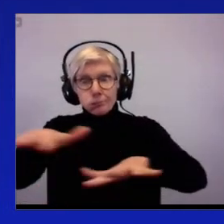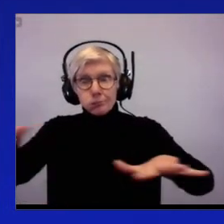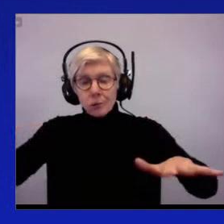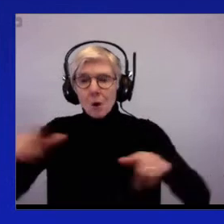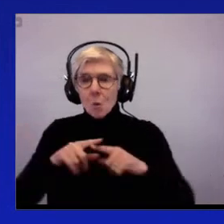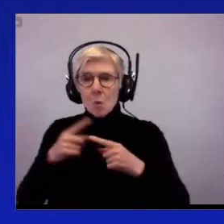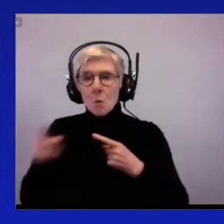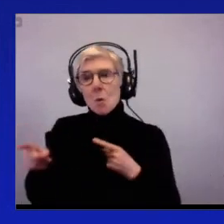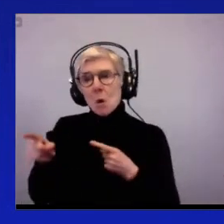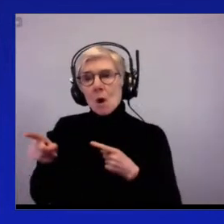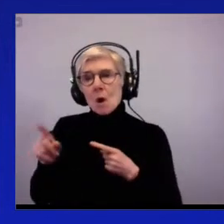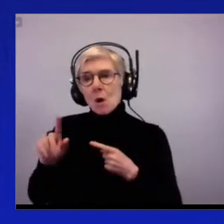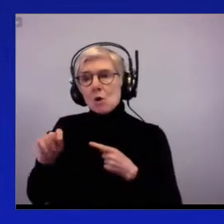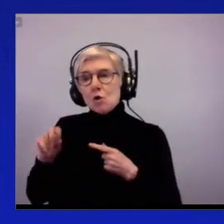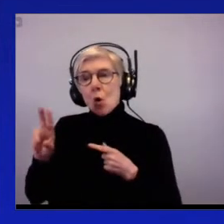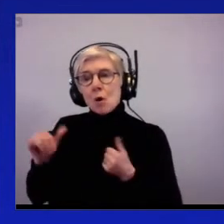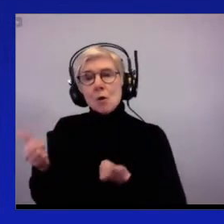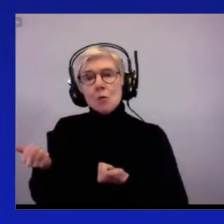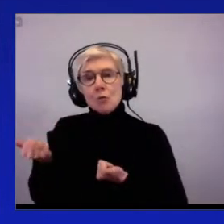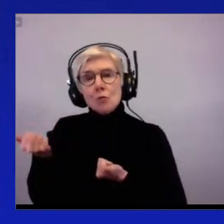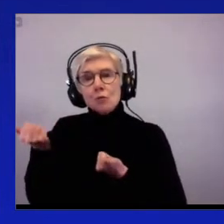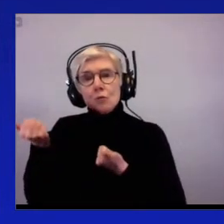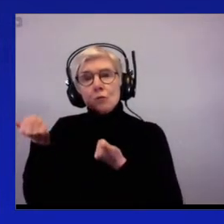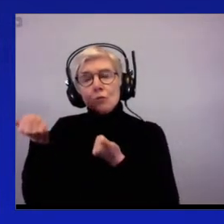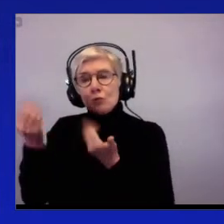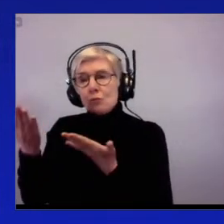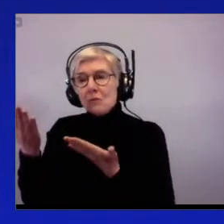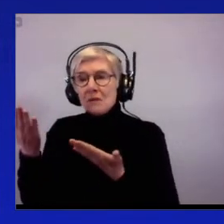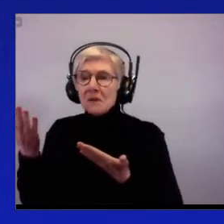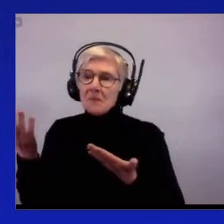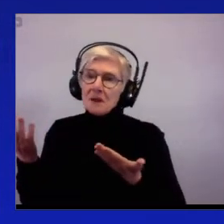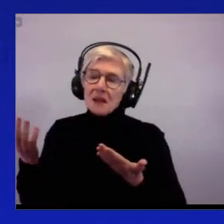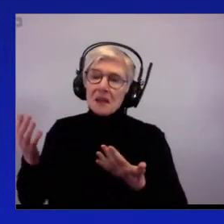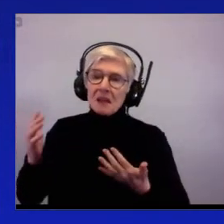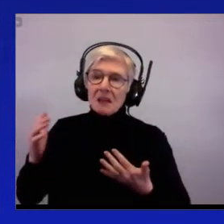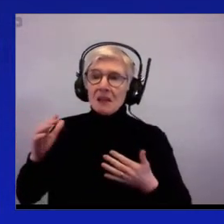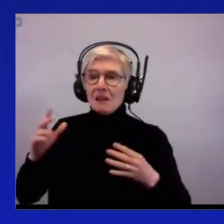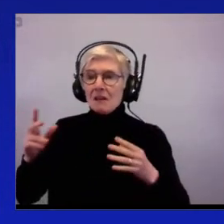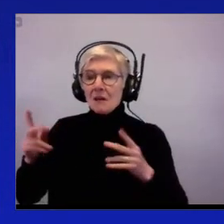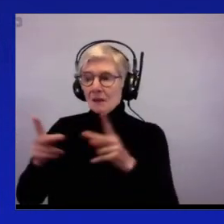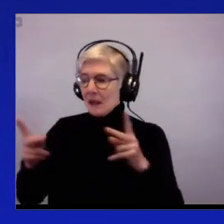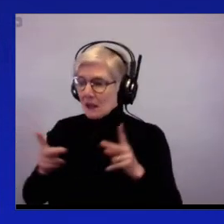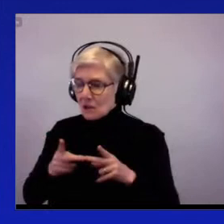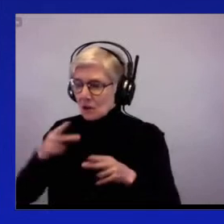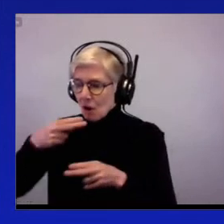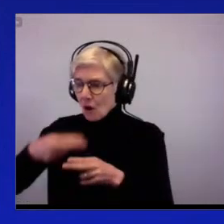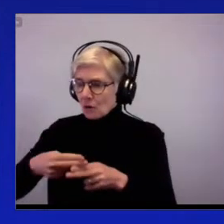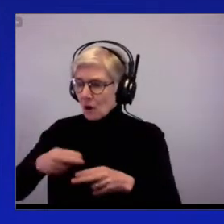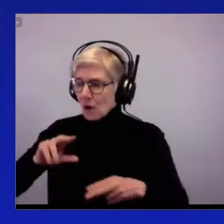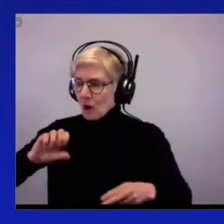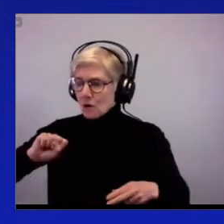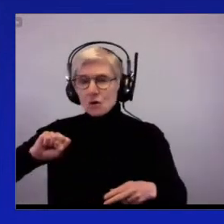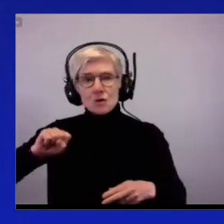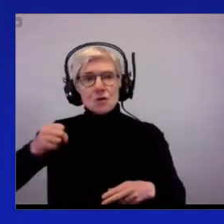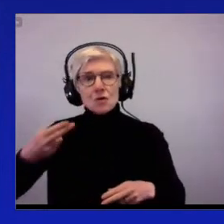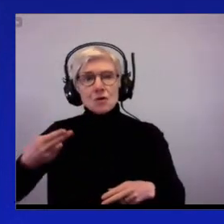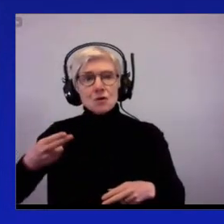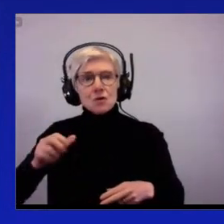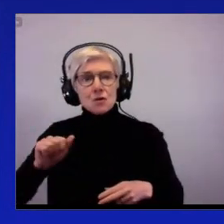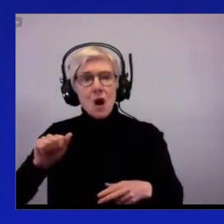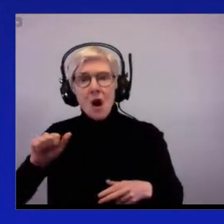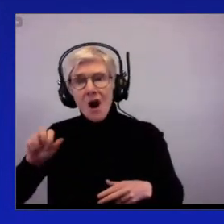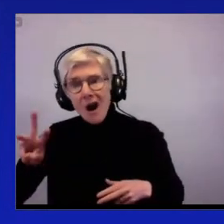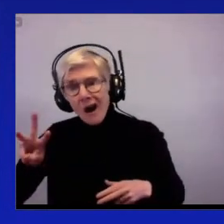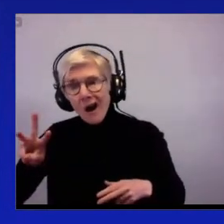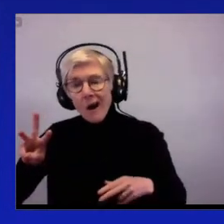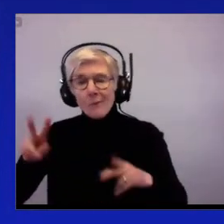like the Shaw or other that could really be utilized. At that point, would we consider 24/7? I would